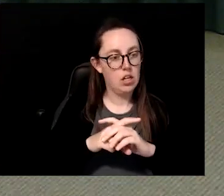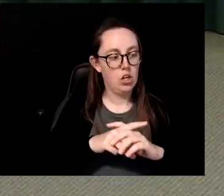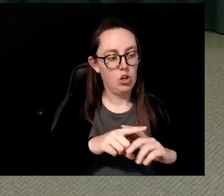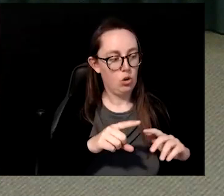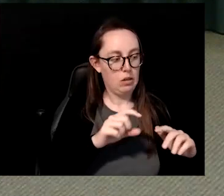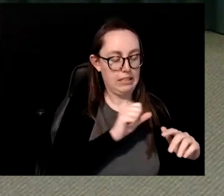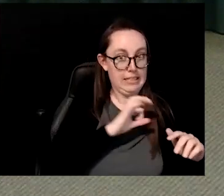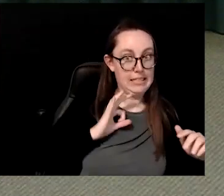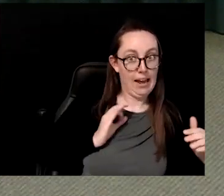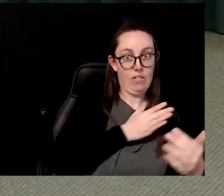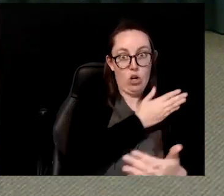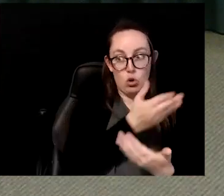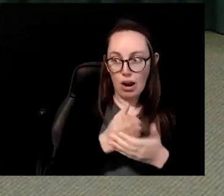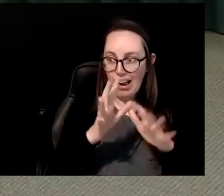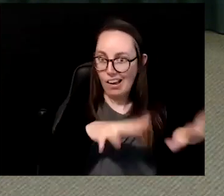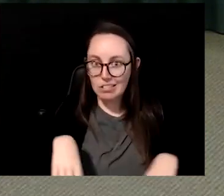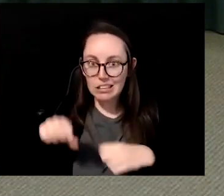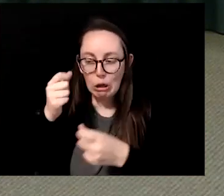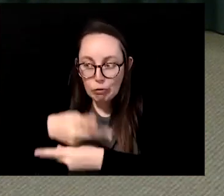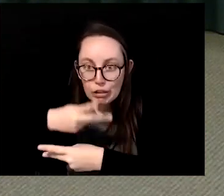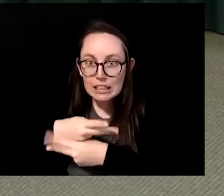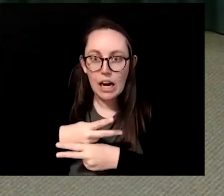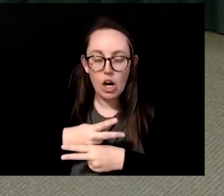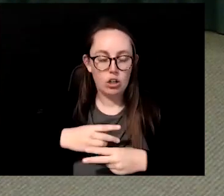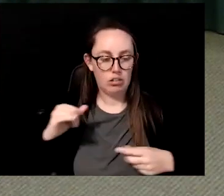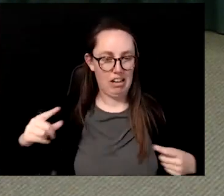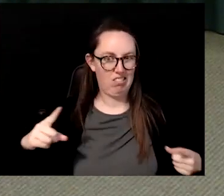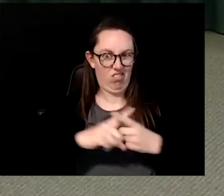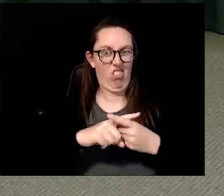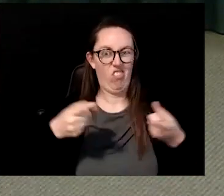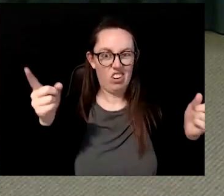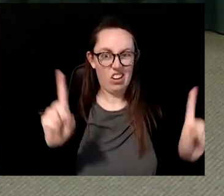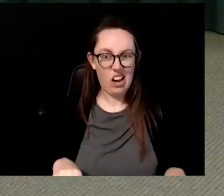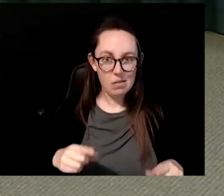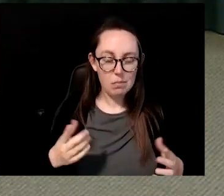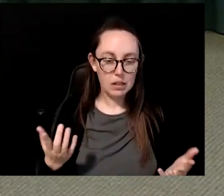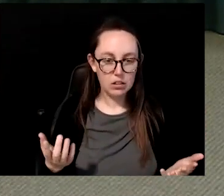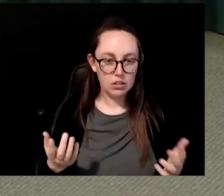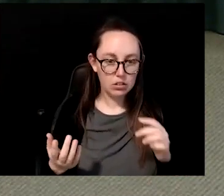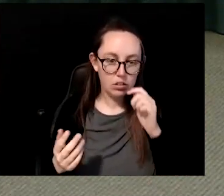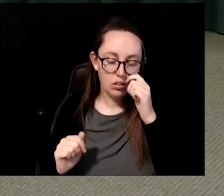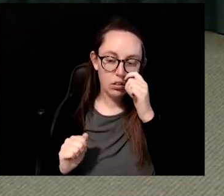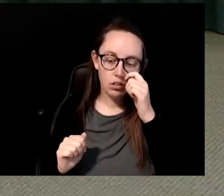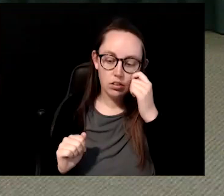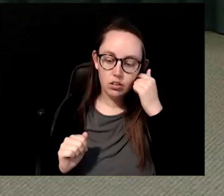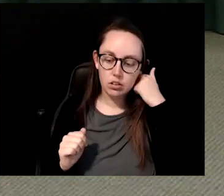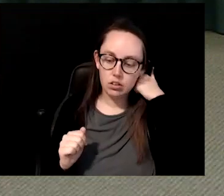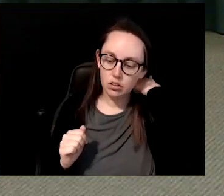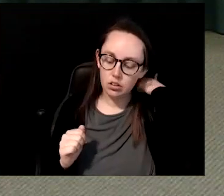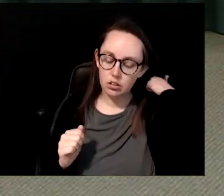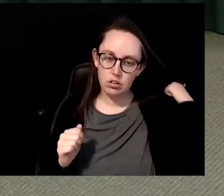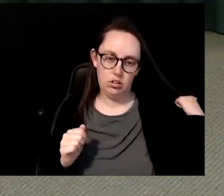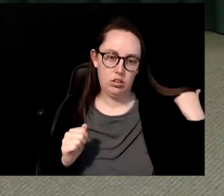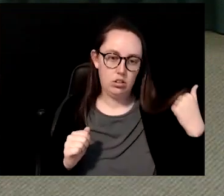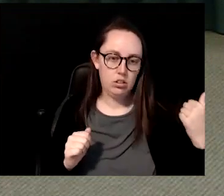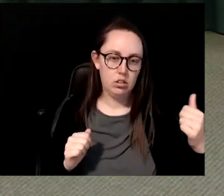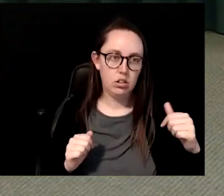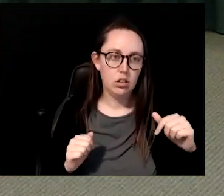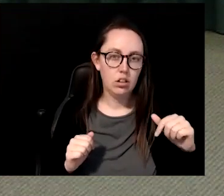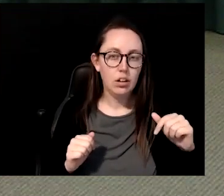and I'll submit to you that those conflicts had been resolved in a timely and appropriate